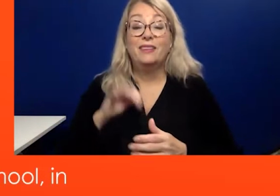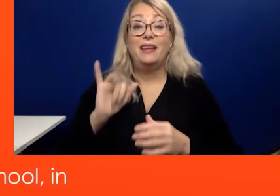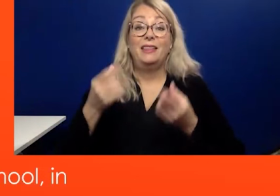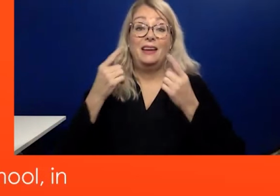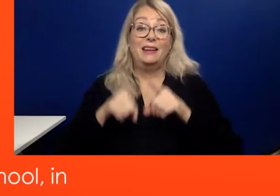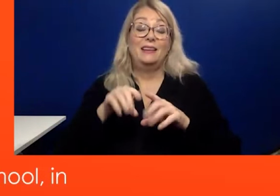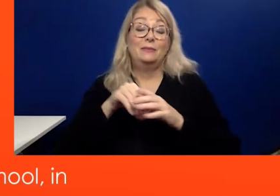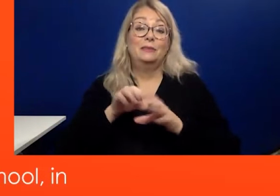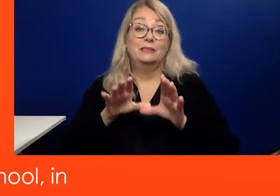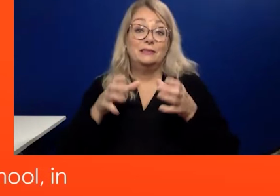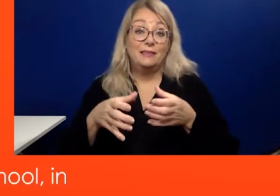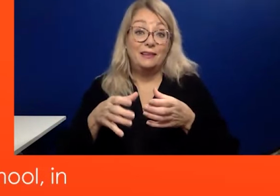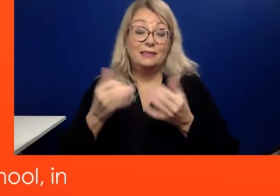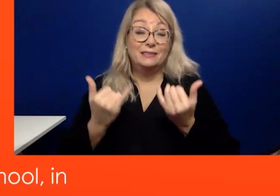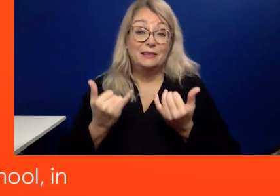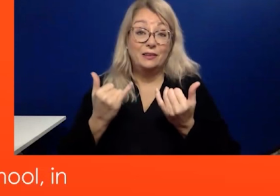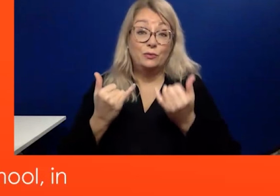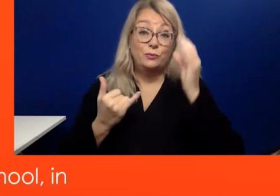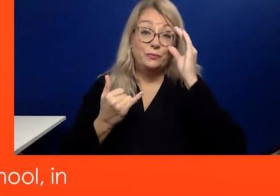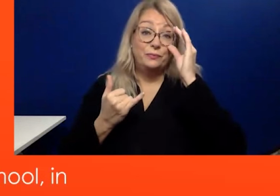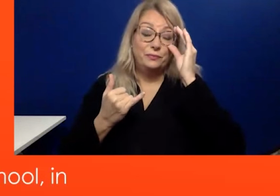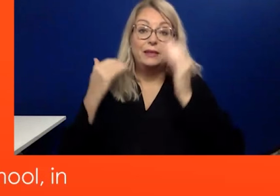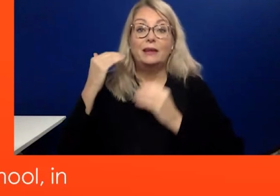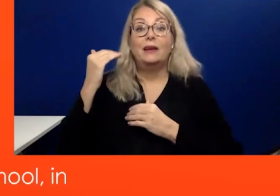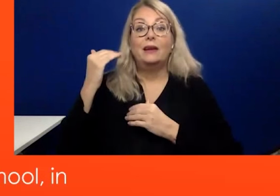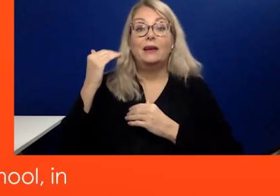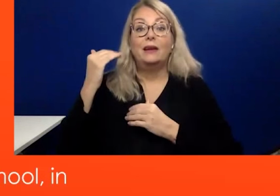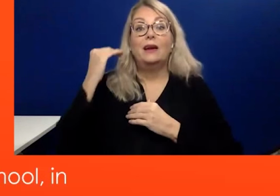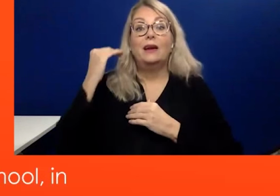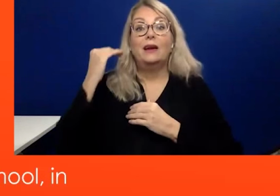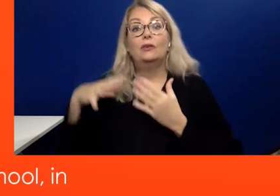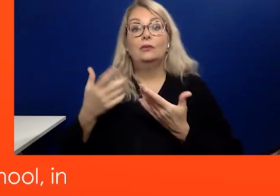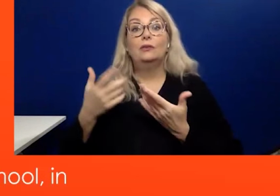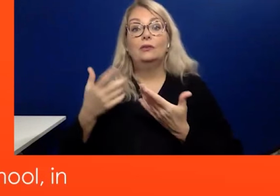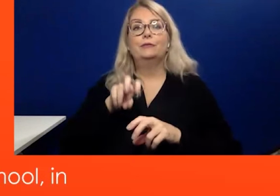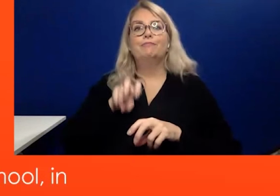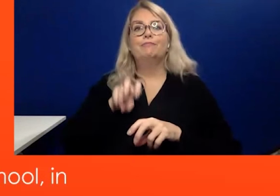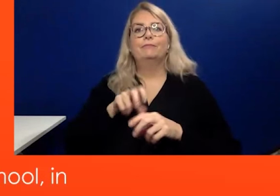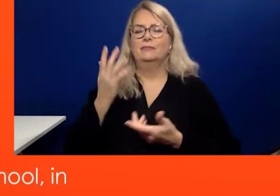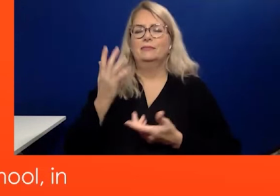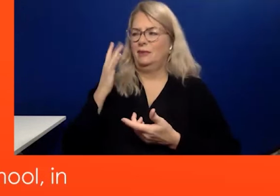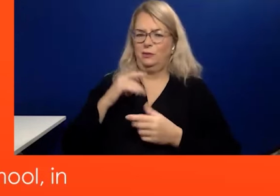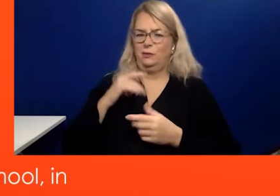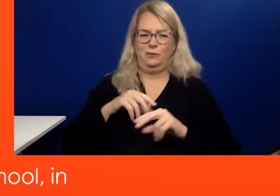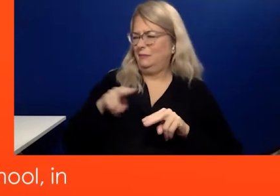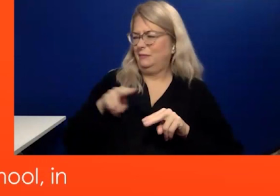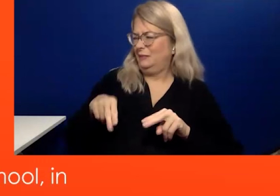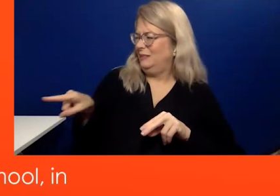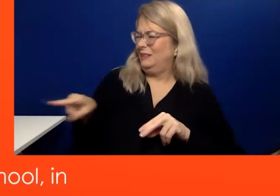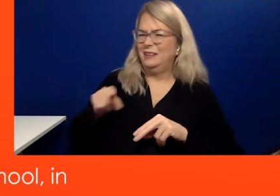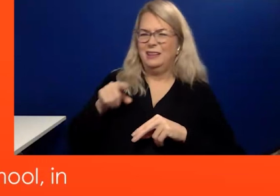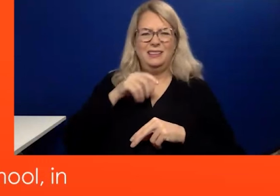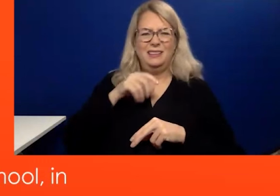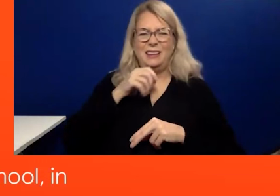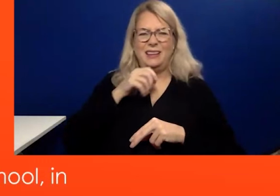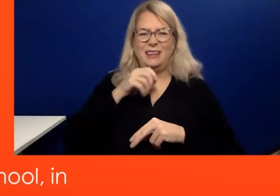classes right now, right? Those adult learners are sitting there, they're thinking, why am I sitting next to this 22-year-old?